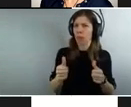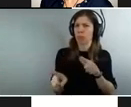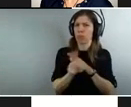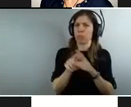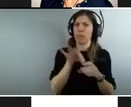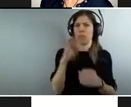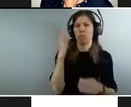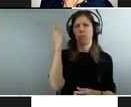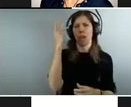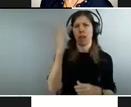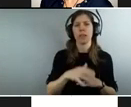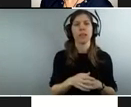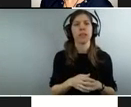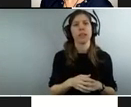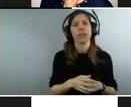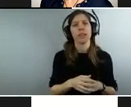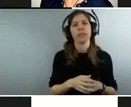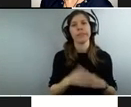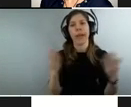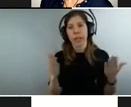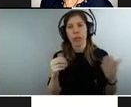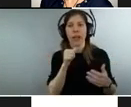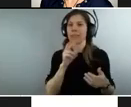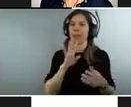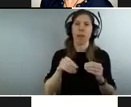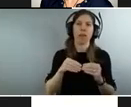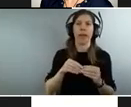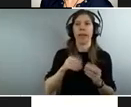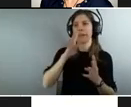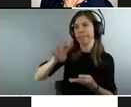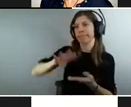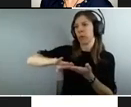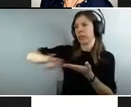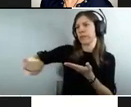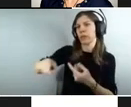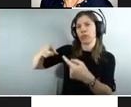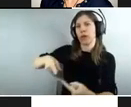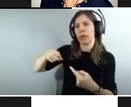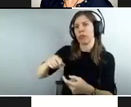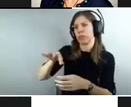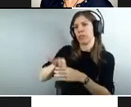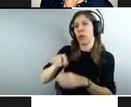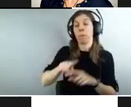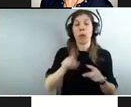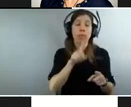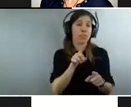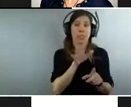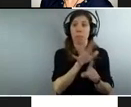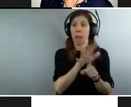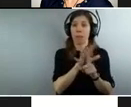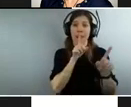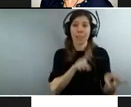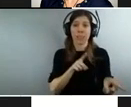into issues here of voter disenfranchisement or difficulties, but the most common reason given